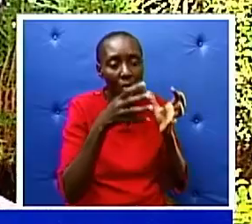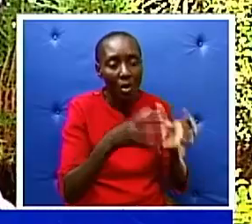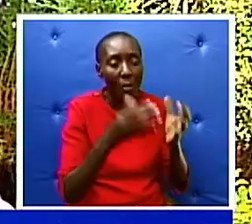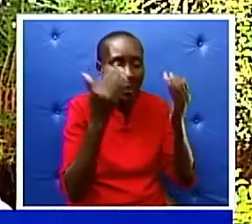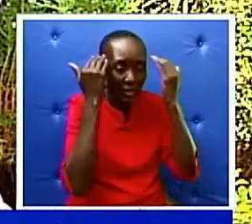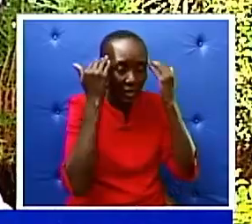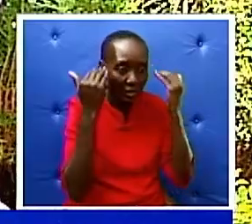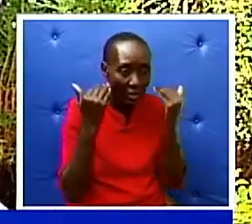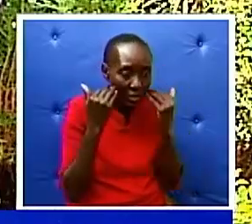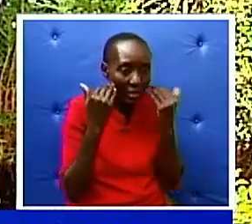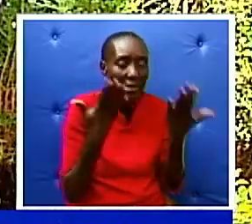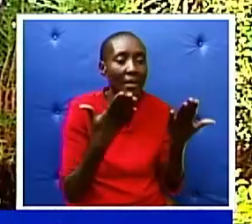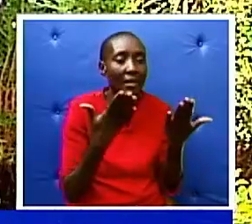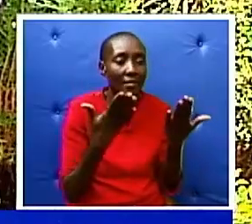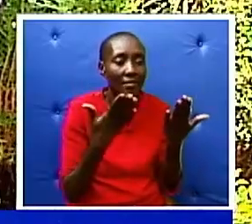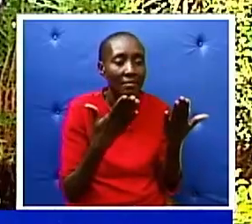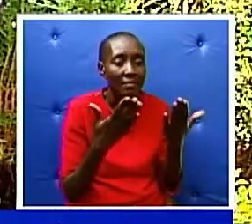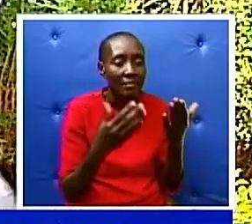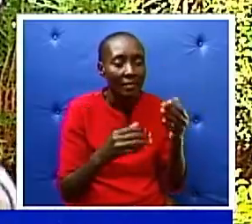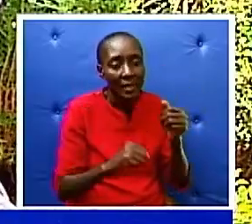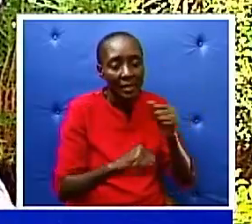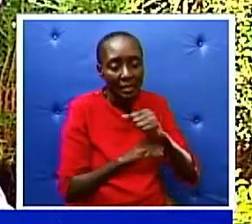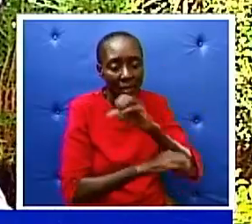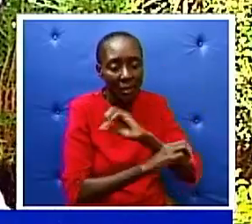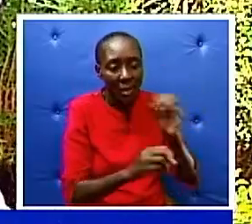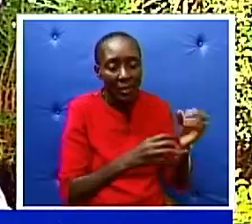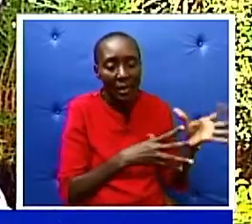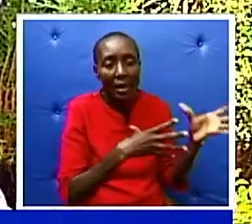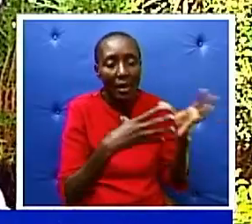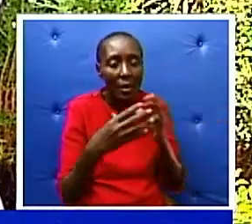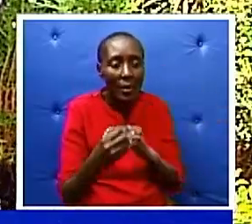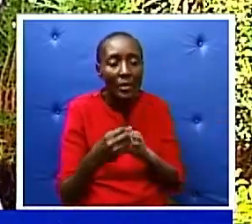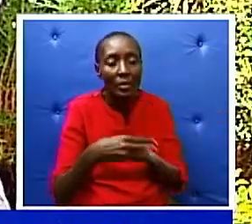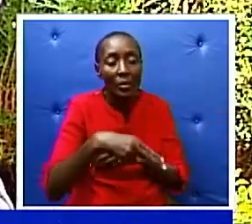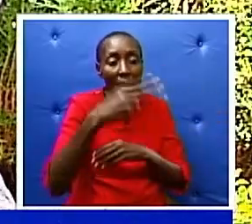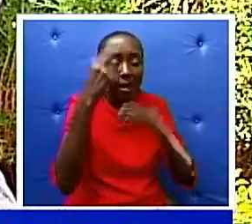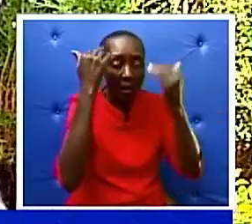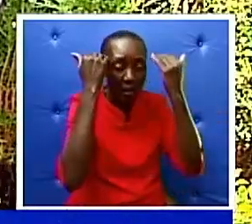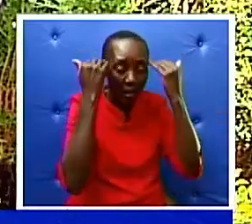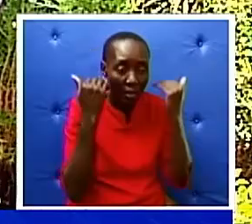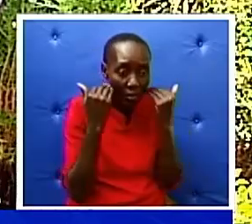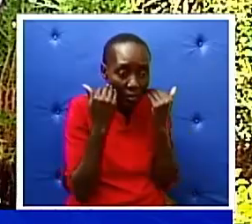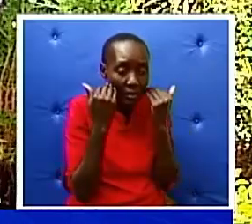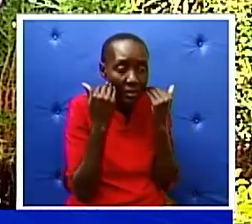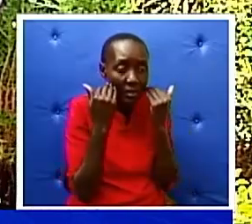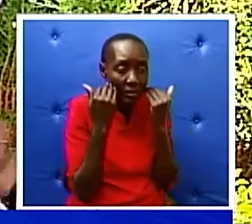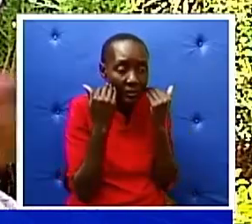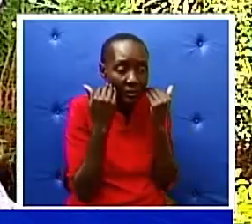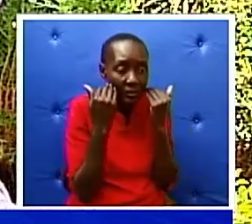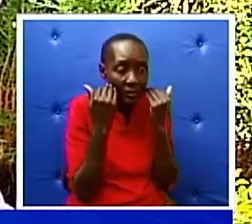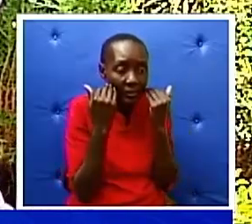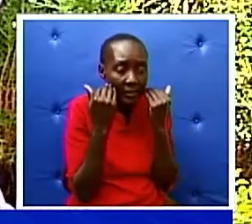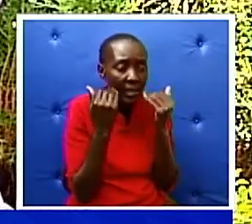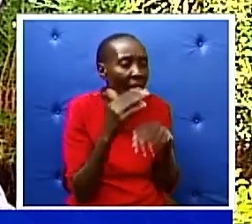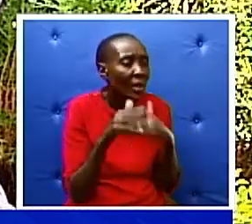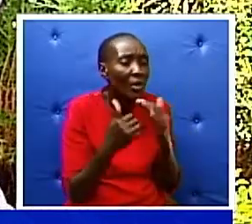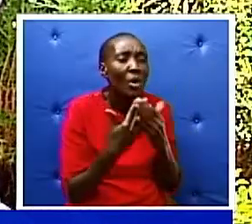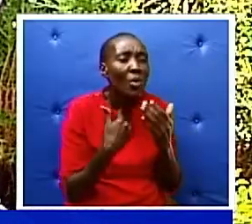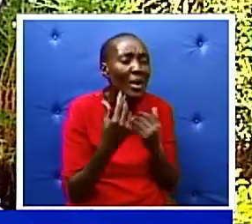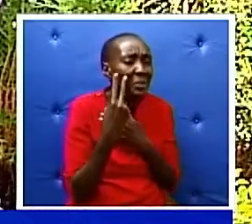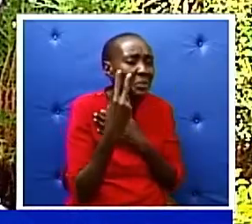against him. He went to High Court. He's suspended that until the High Court case is done. And that's what we want to see,